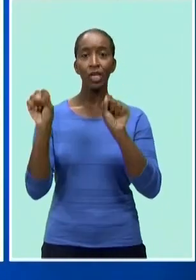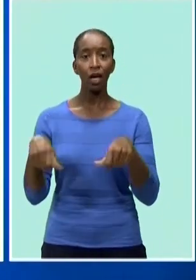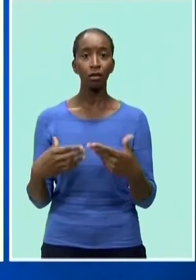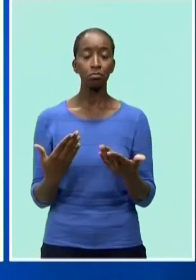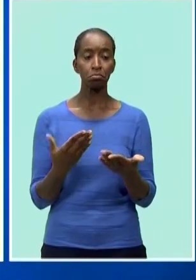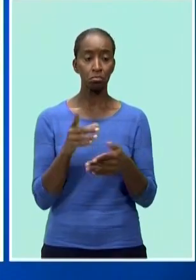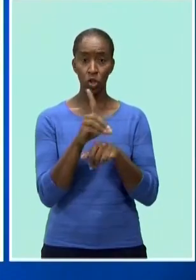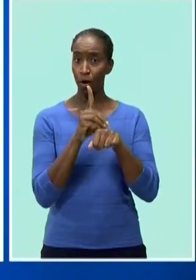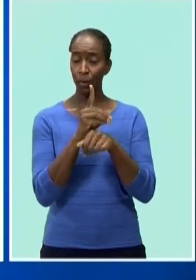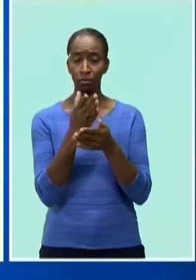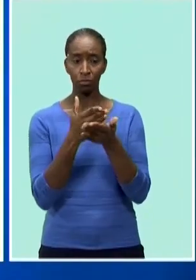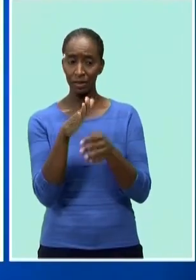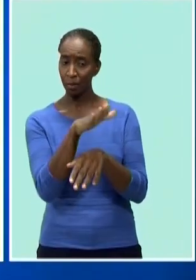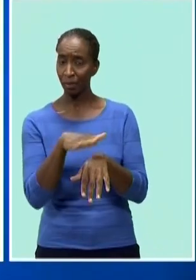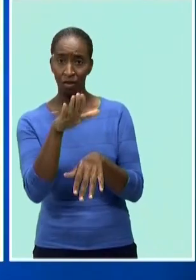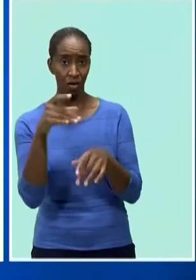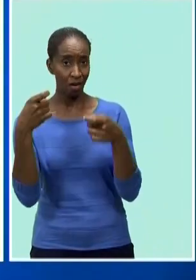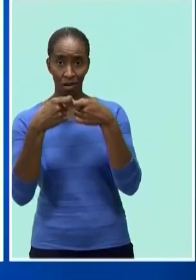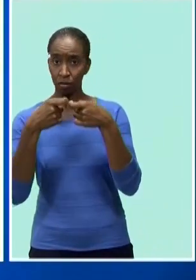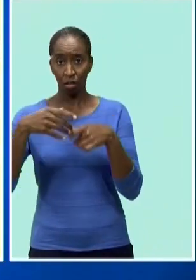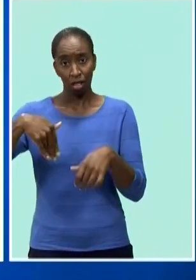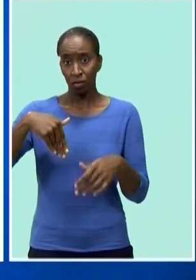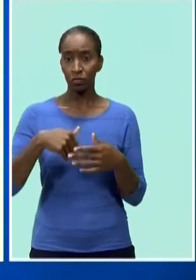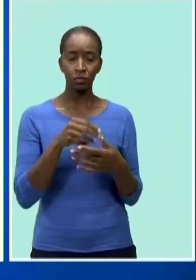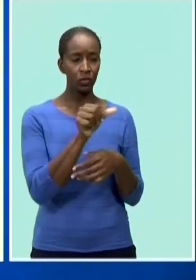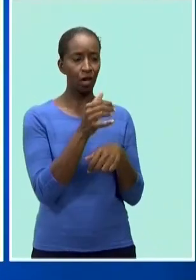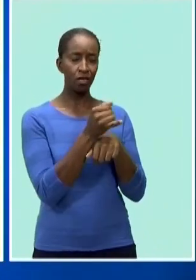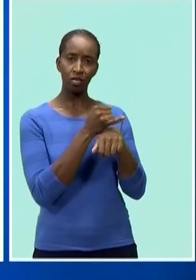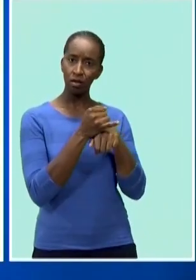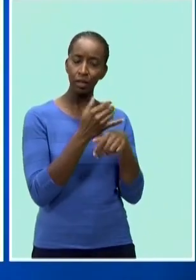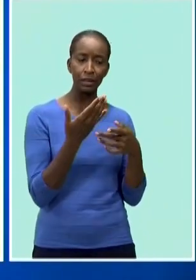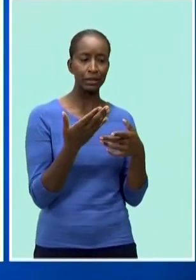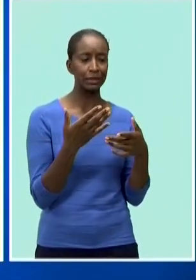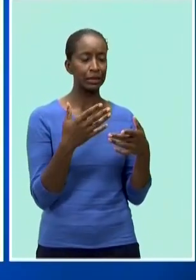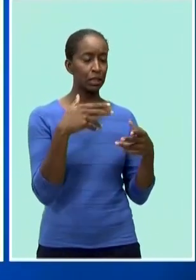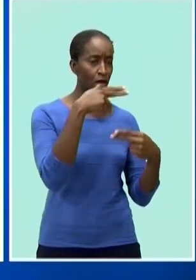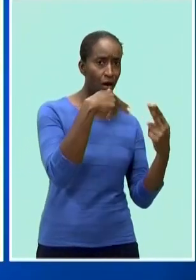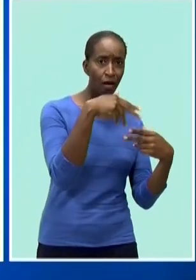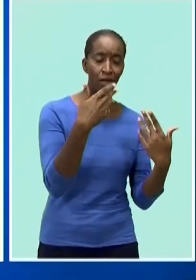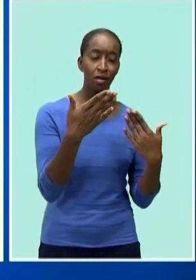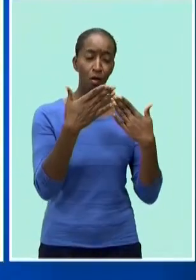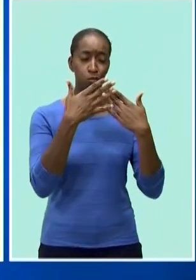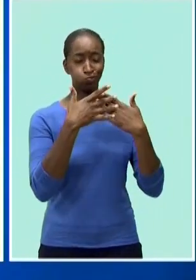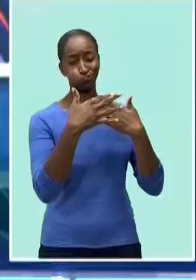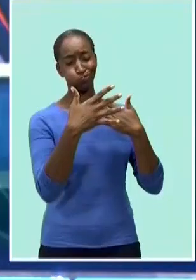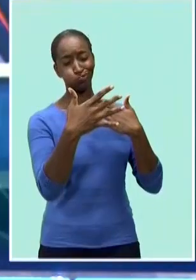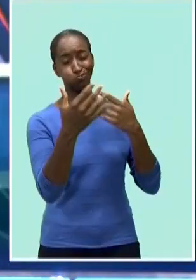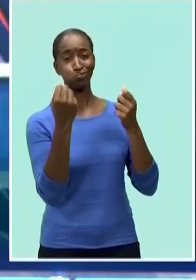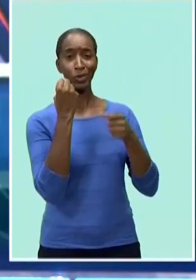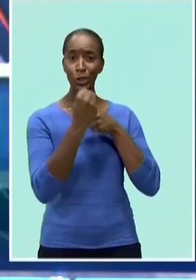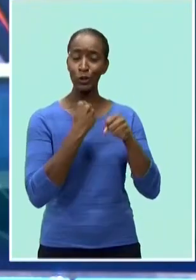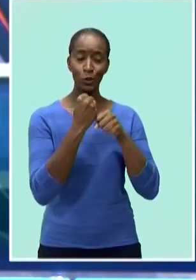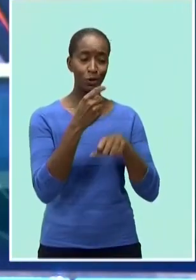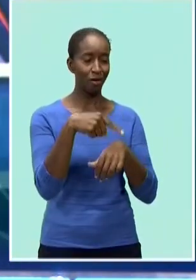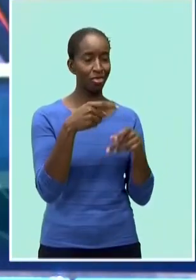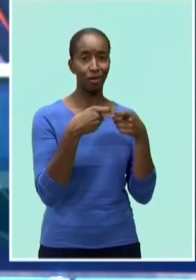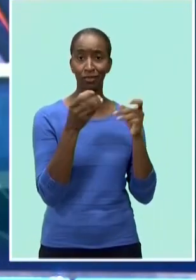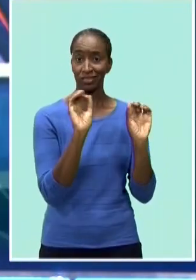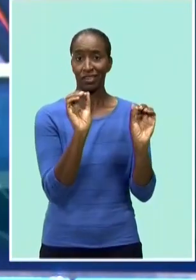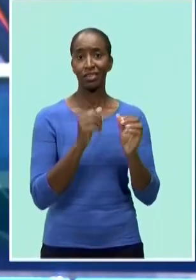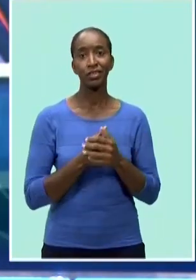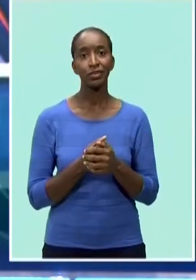areas in other affected countries, island territories, that don't have electricity years after the hurricane. Minister Abrams